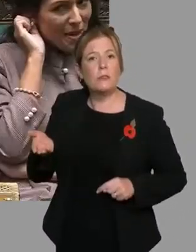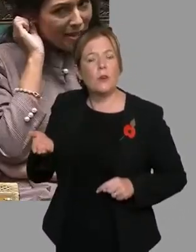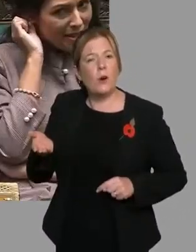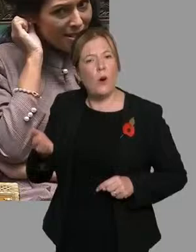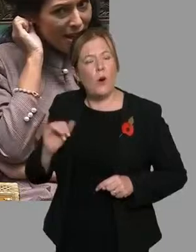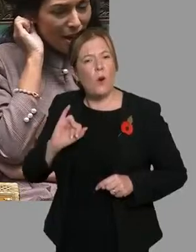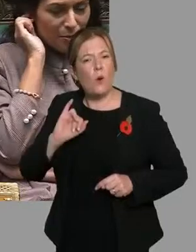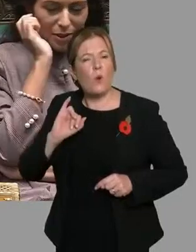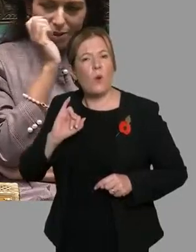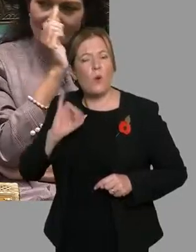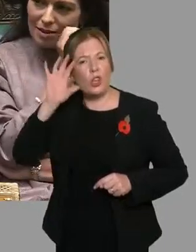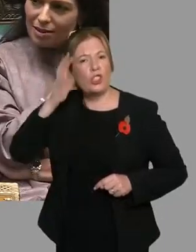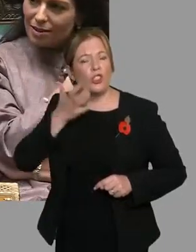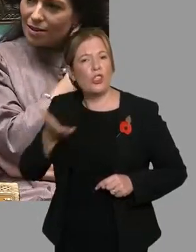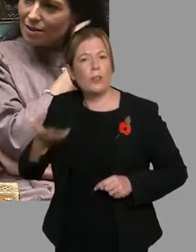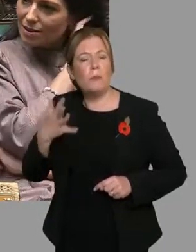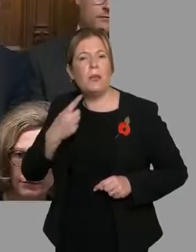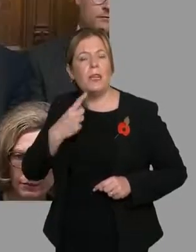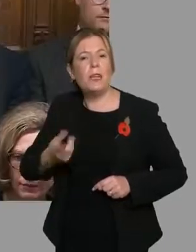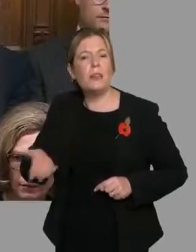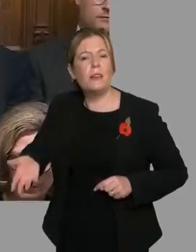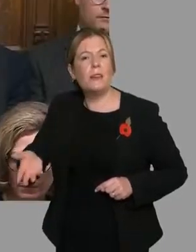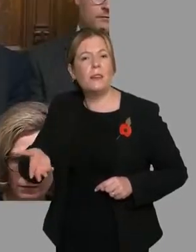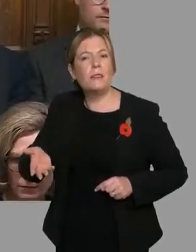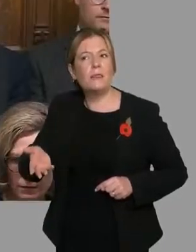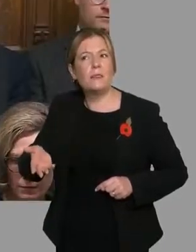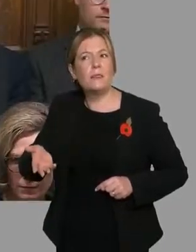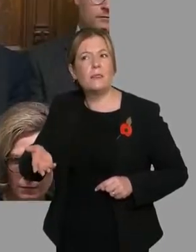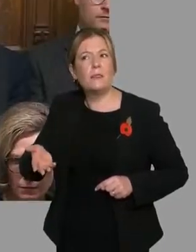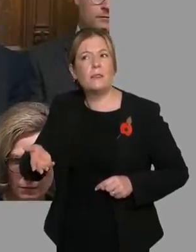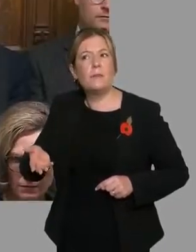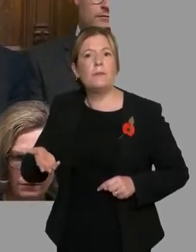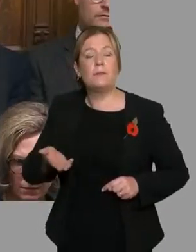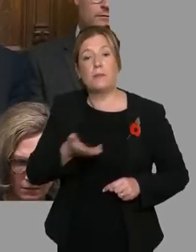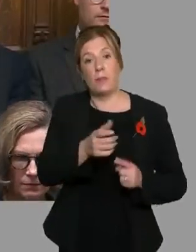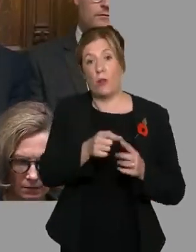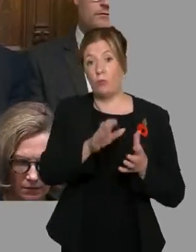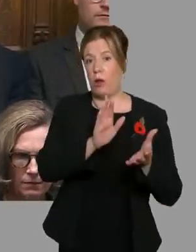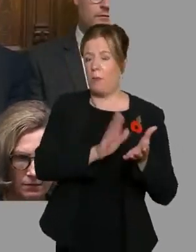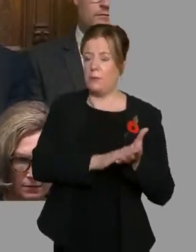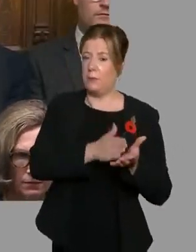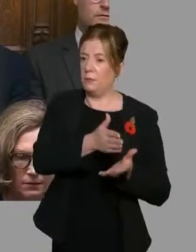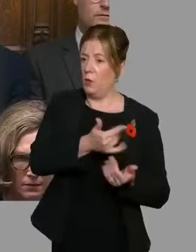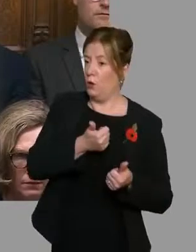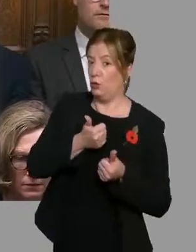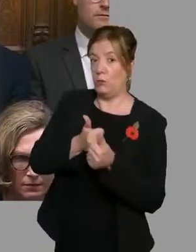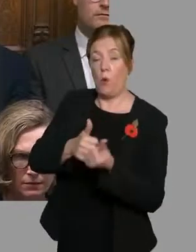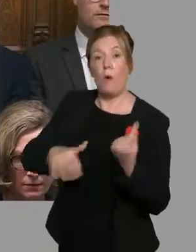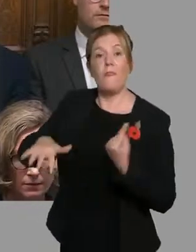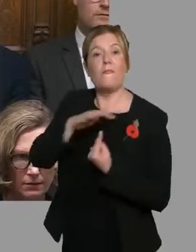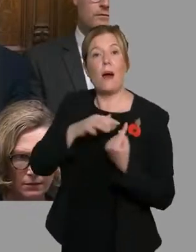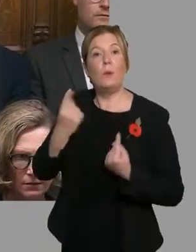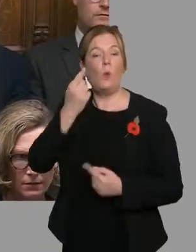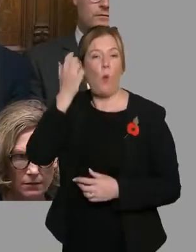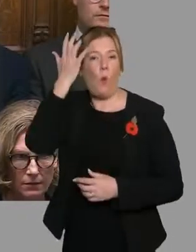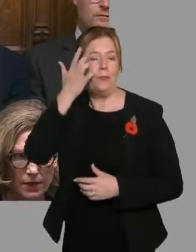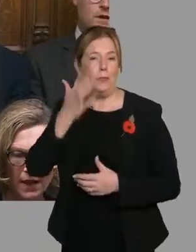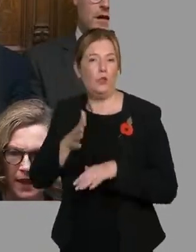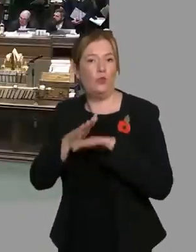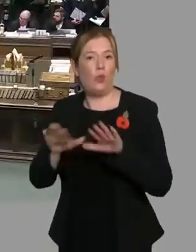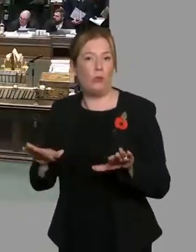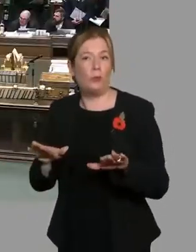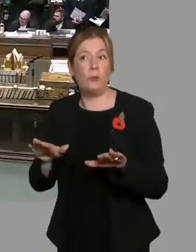Will the Prime Minister stand with families of autistic children and distance this government from those awful